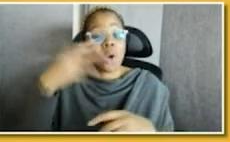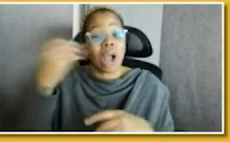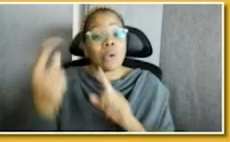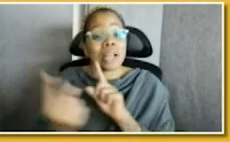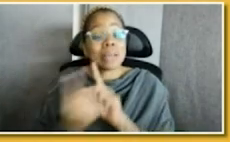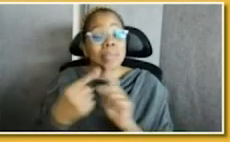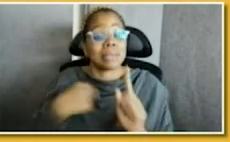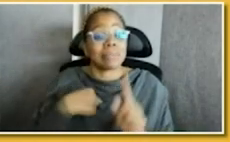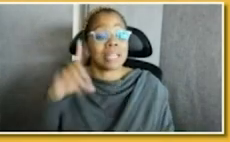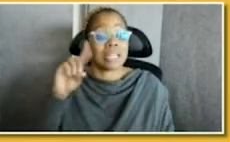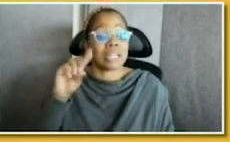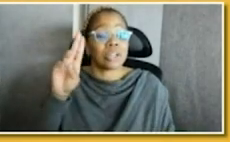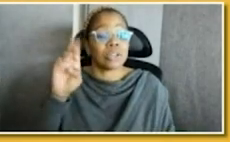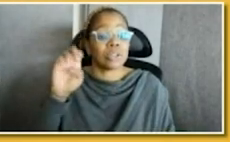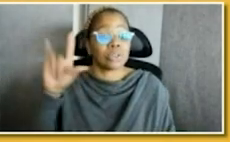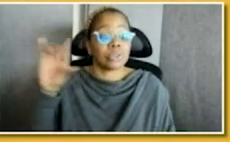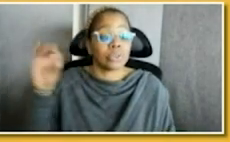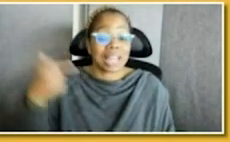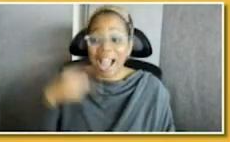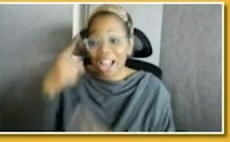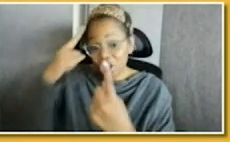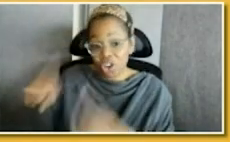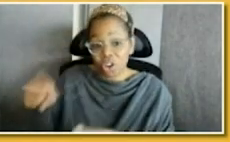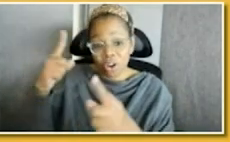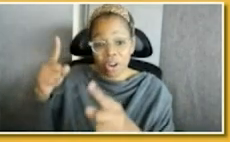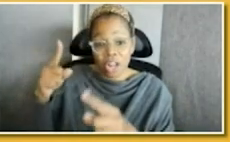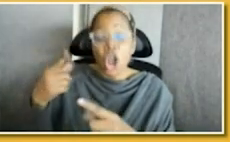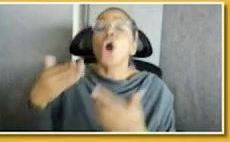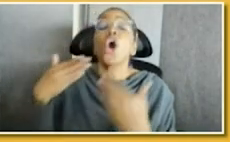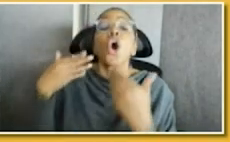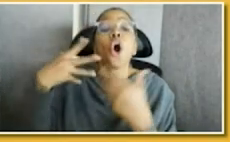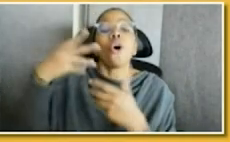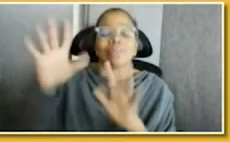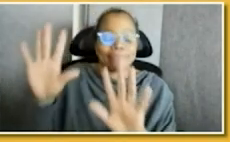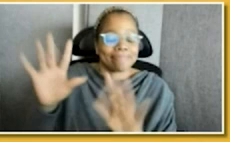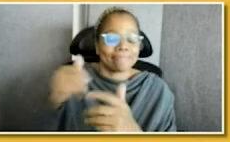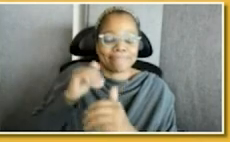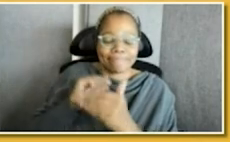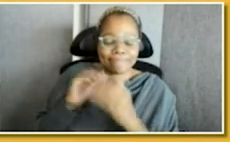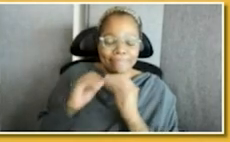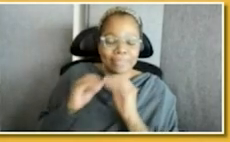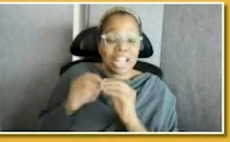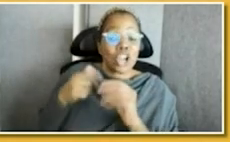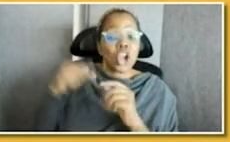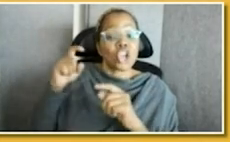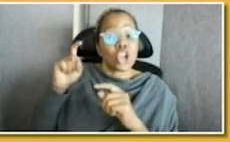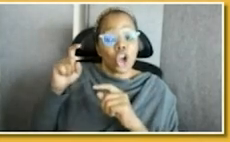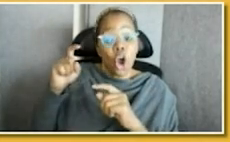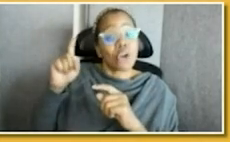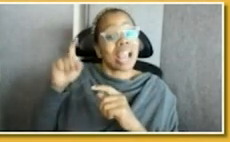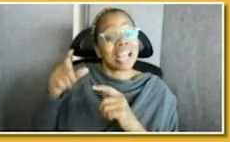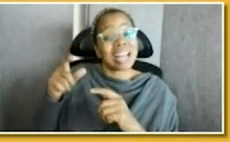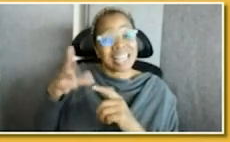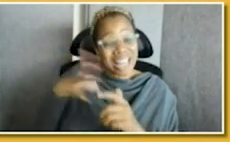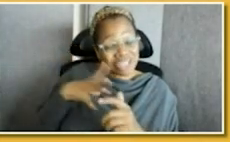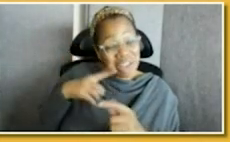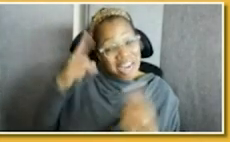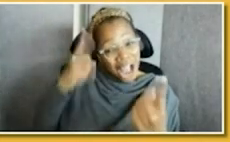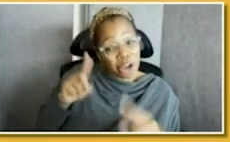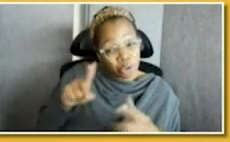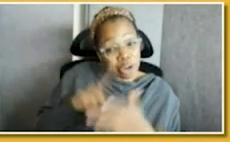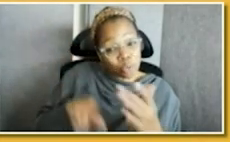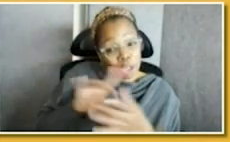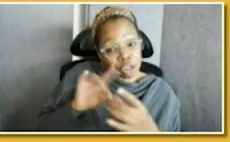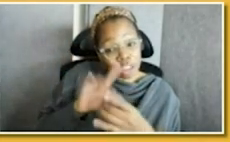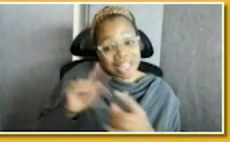Mr. Randolph. Go out and make me do it. That's what we have to do in this country to get anything done.